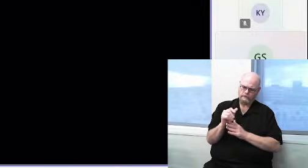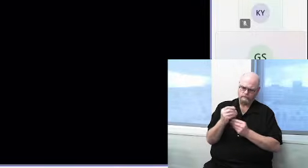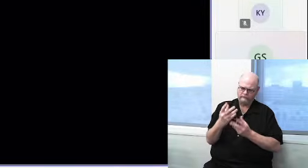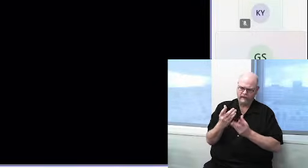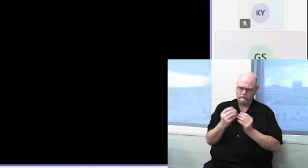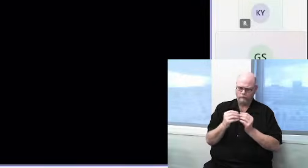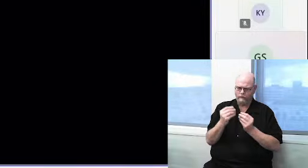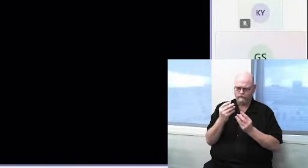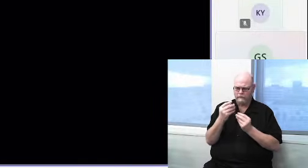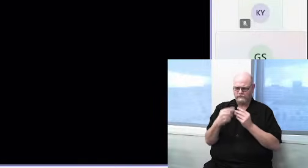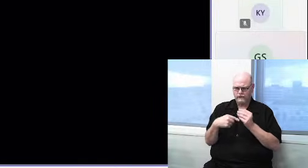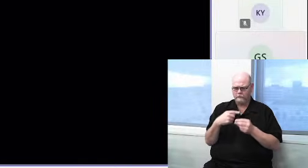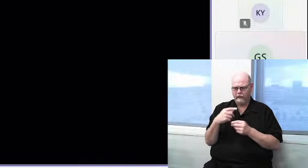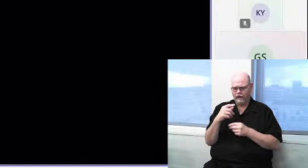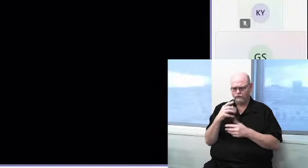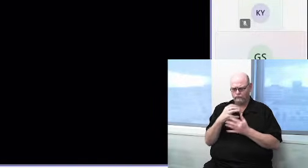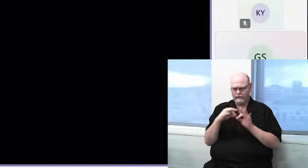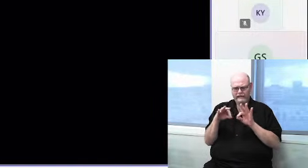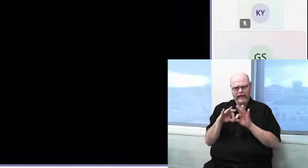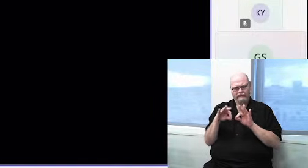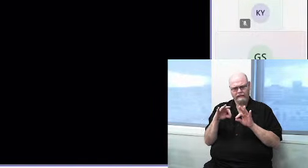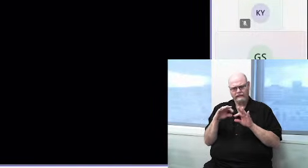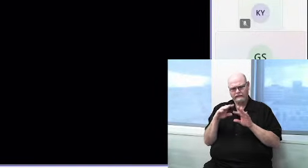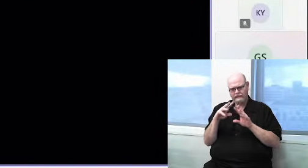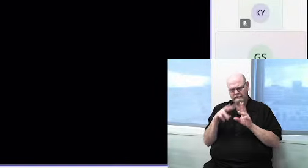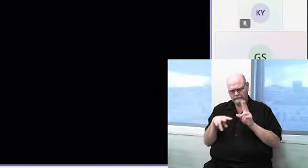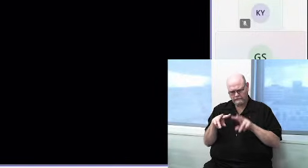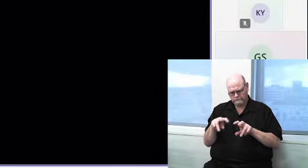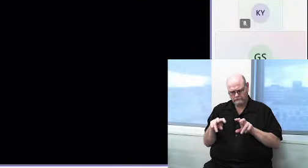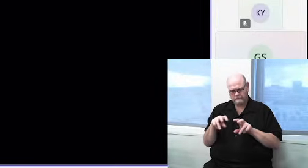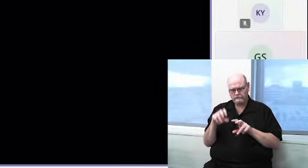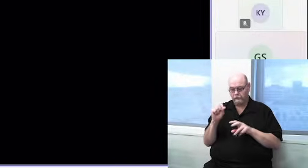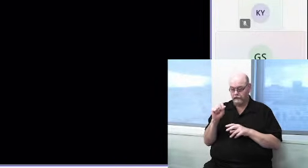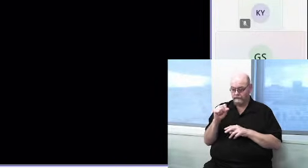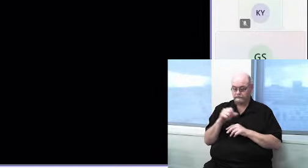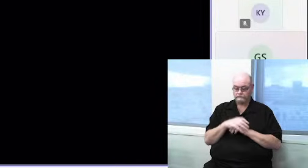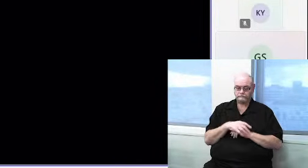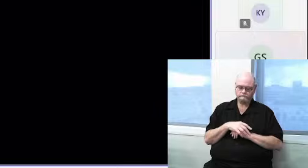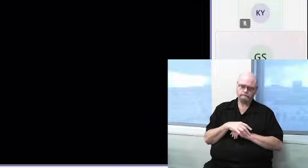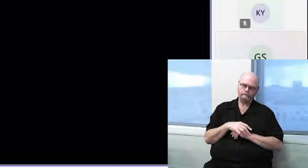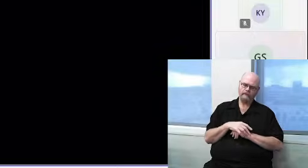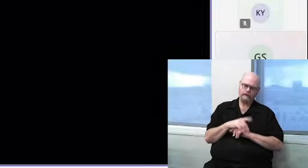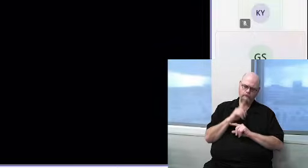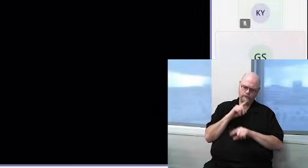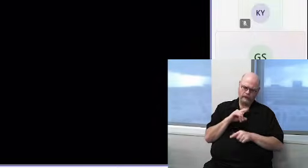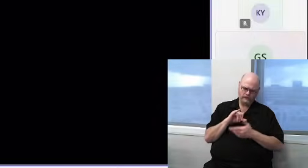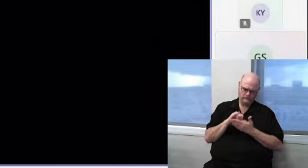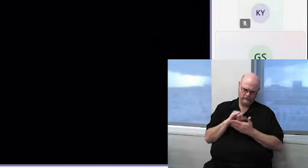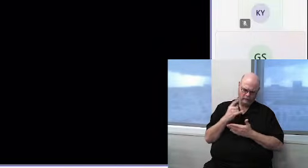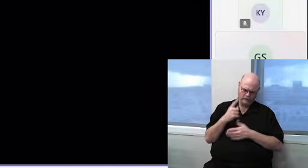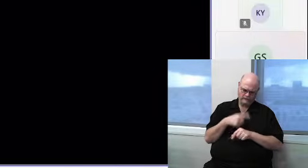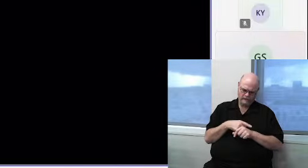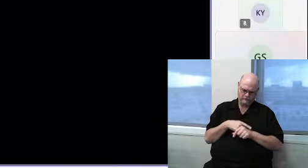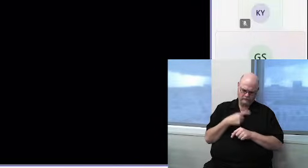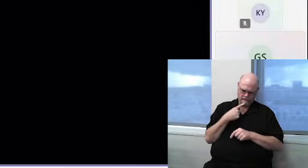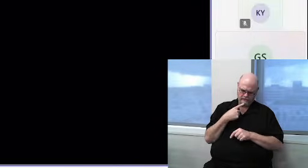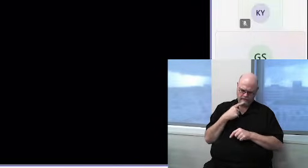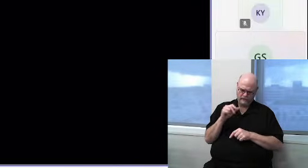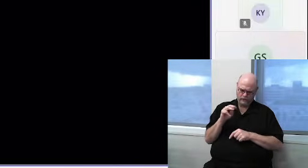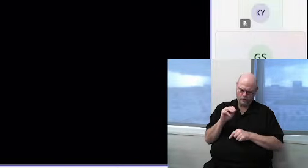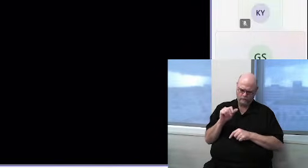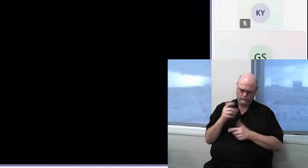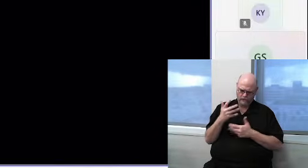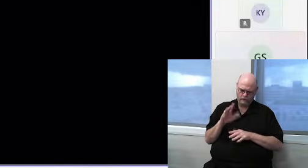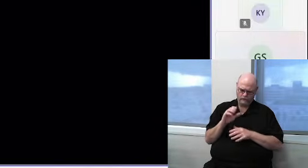more details on its criticality assessment, right? He did mention that. Yes, he did. Okay. And then in response to that, at one point, you